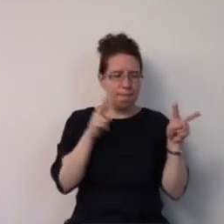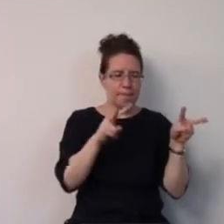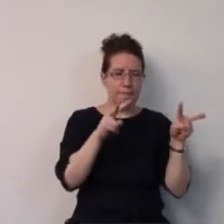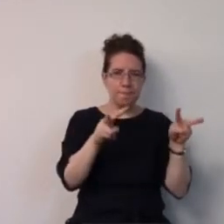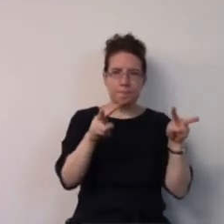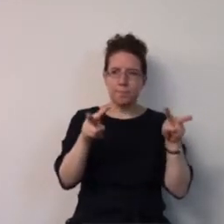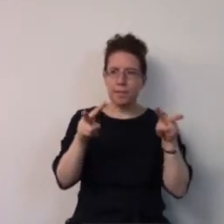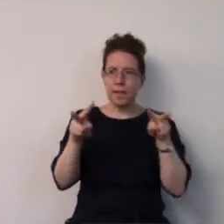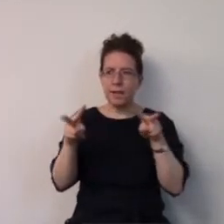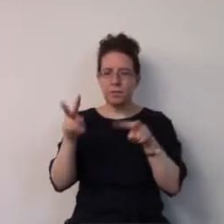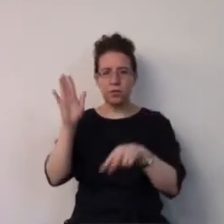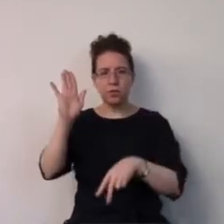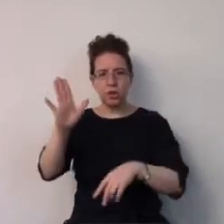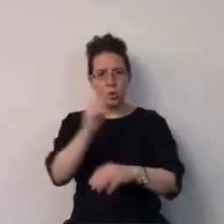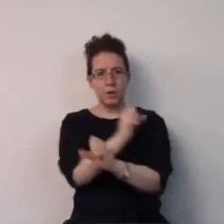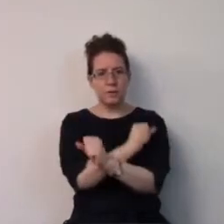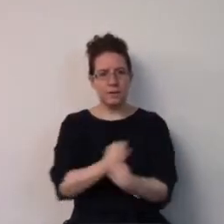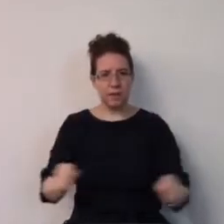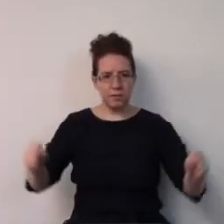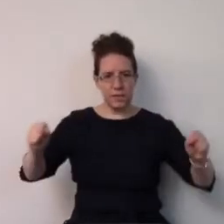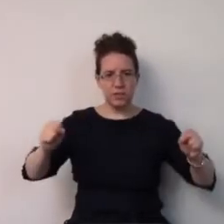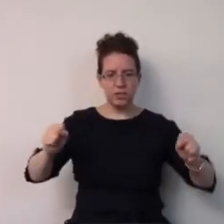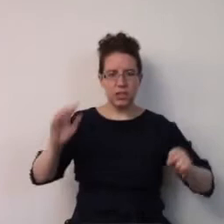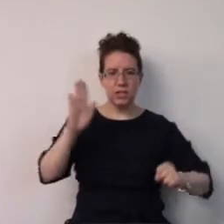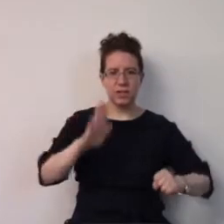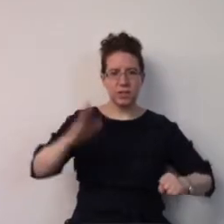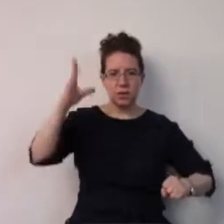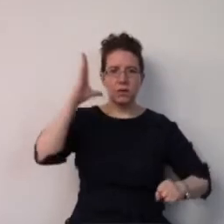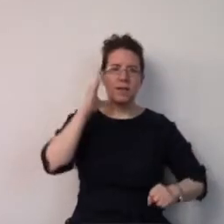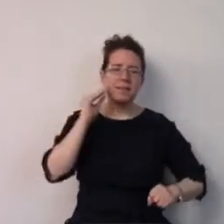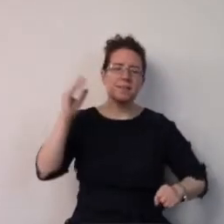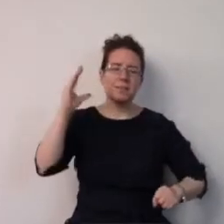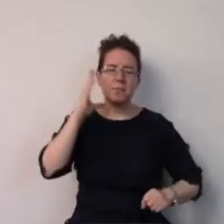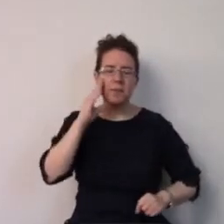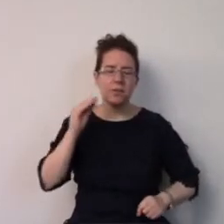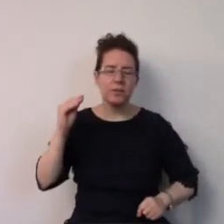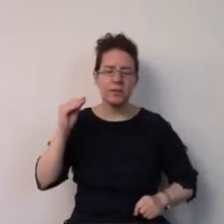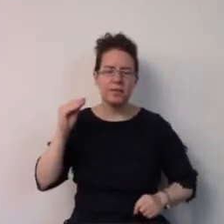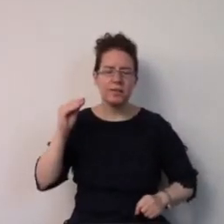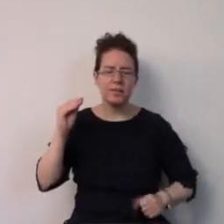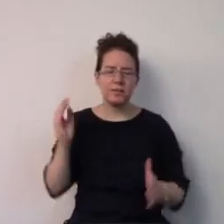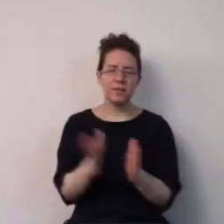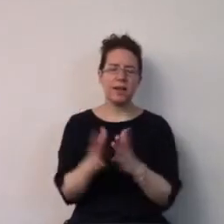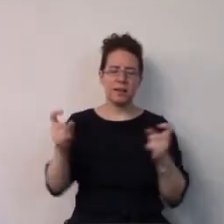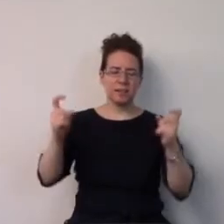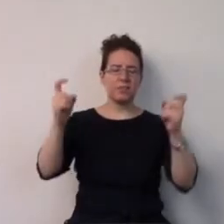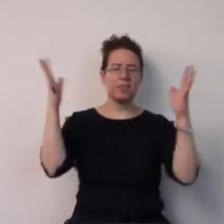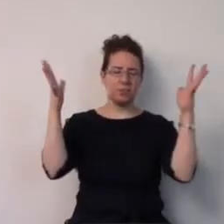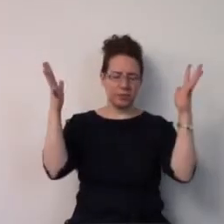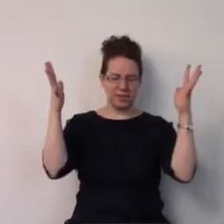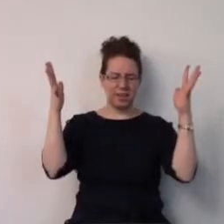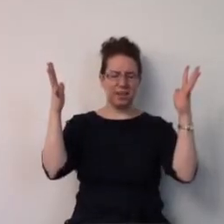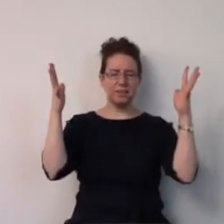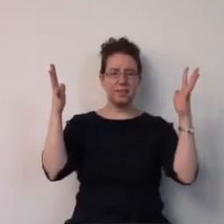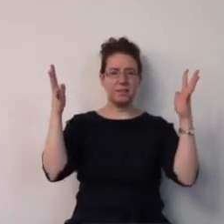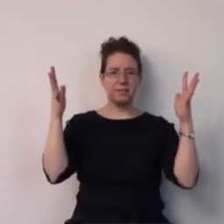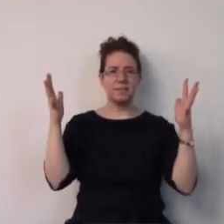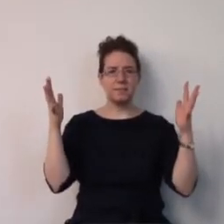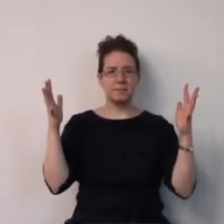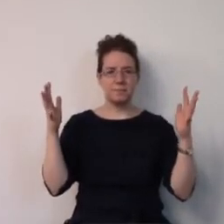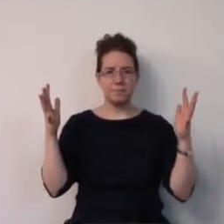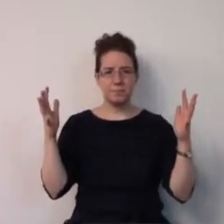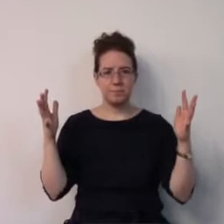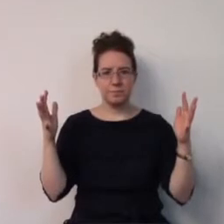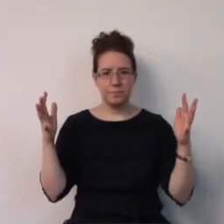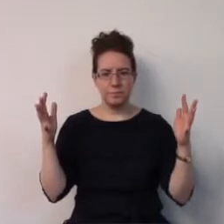experience. Hallelujah. Okay. Hallelujah. Right. Oh, the Bible, the Word of God. Don't let the